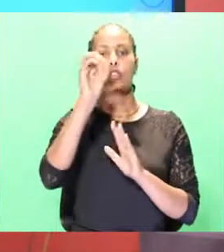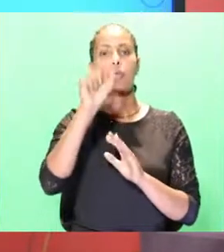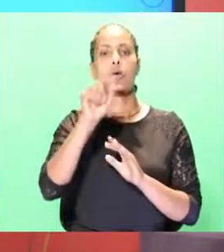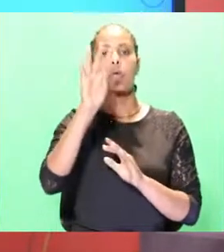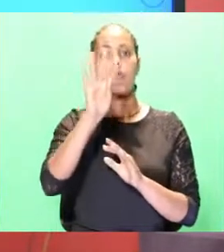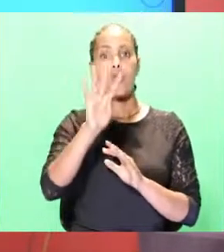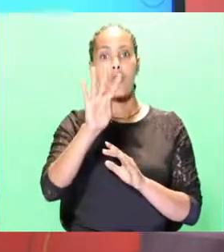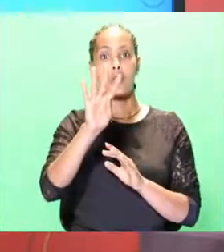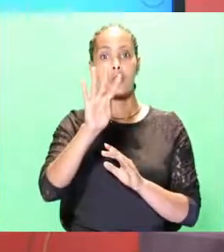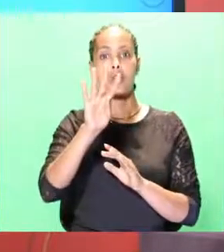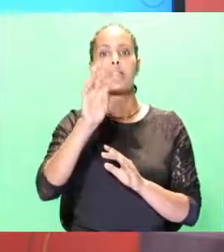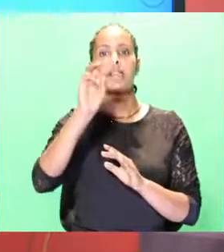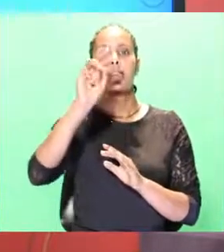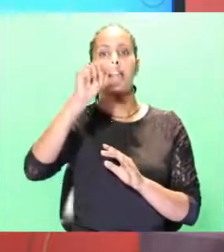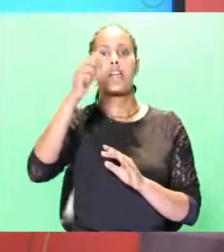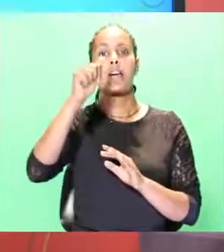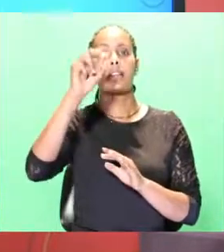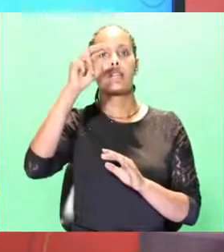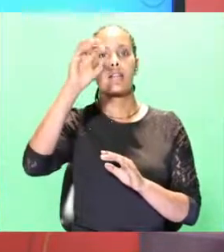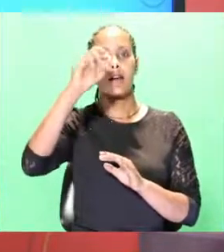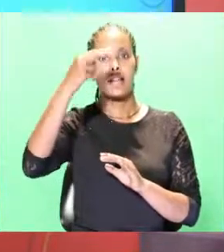0.1 molar sulfuric acid?